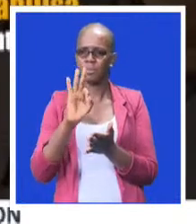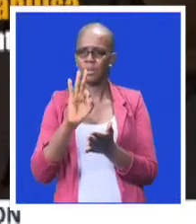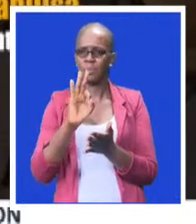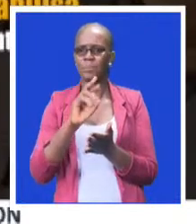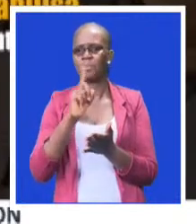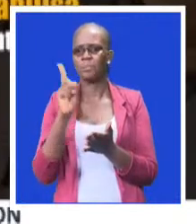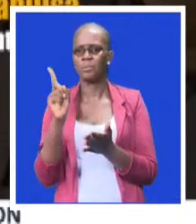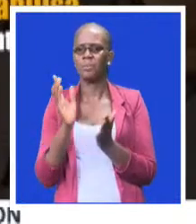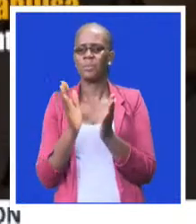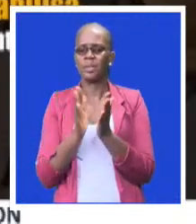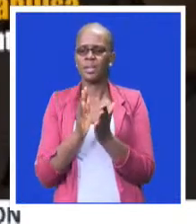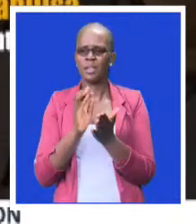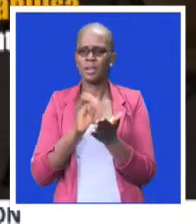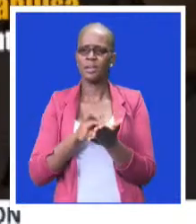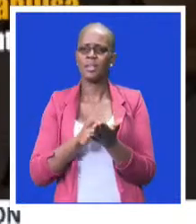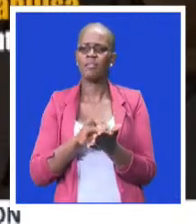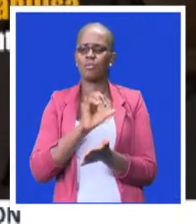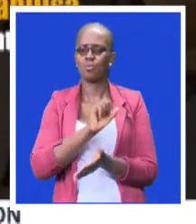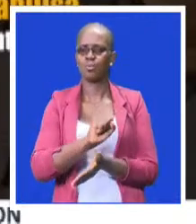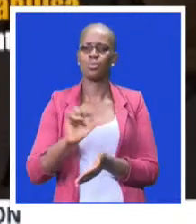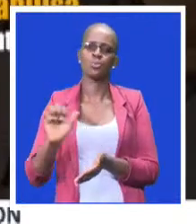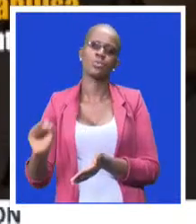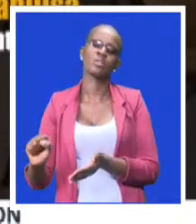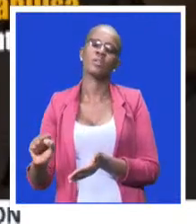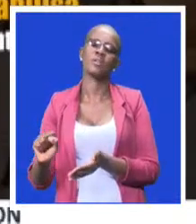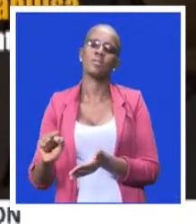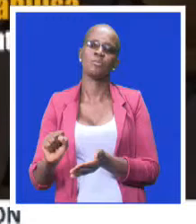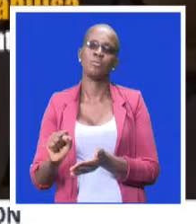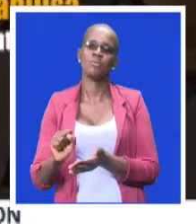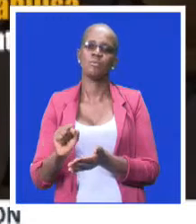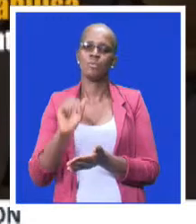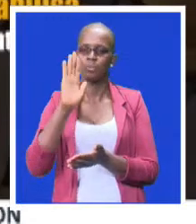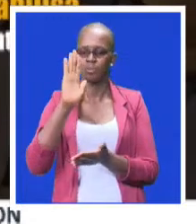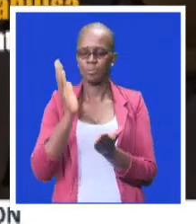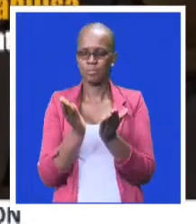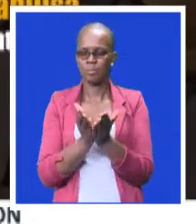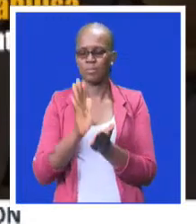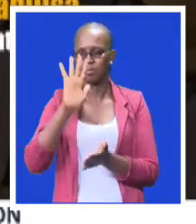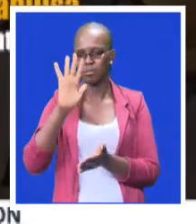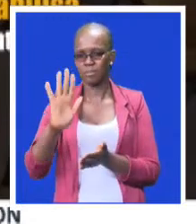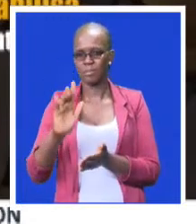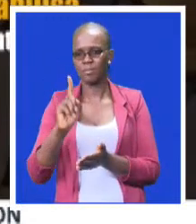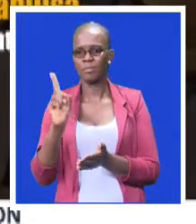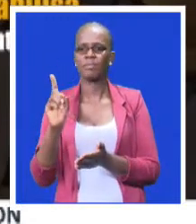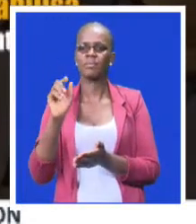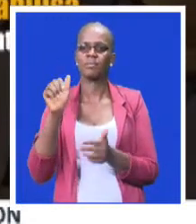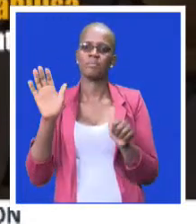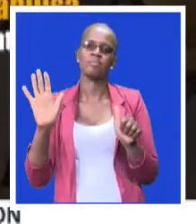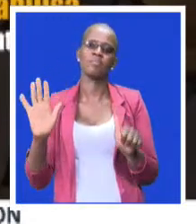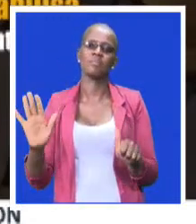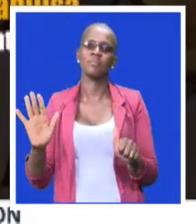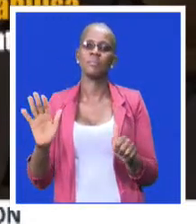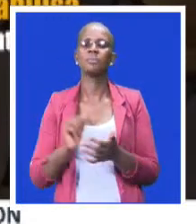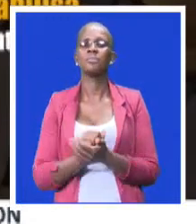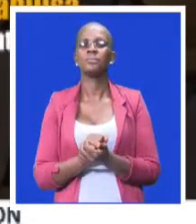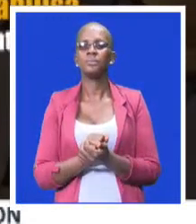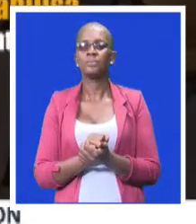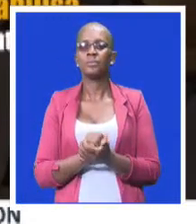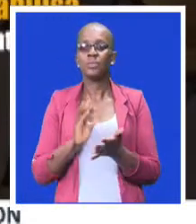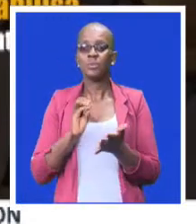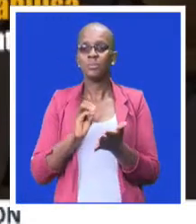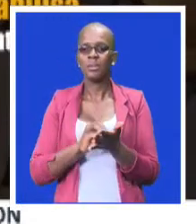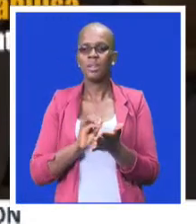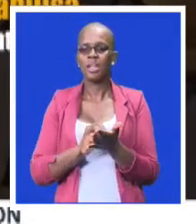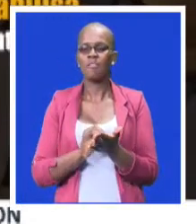studies. From 3:30 p.m. until 4 p.m. we have the form 1s and 2s lesson, which is